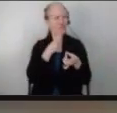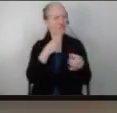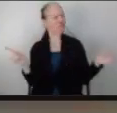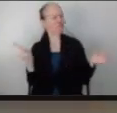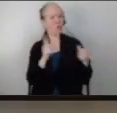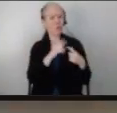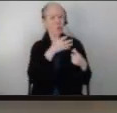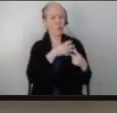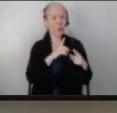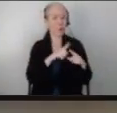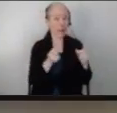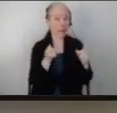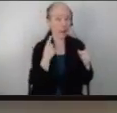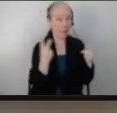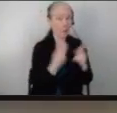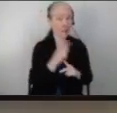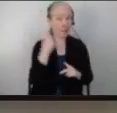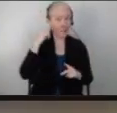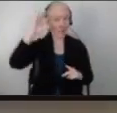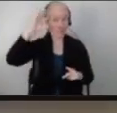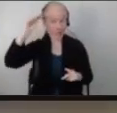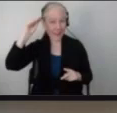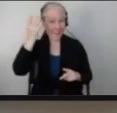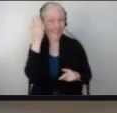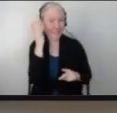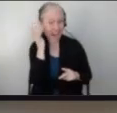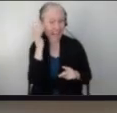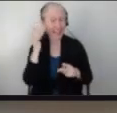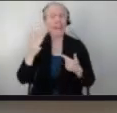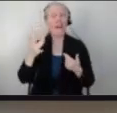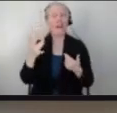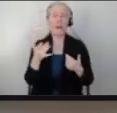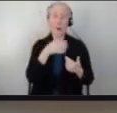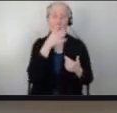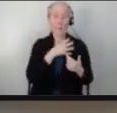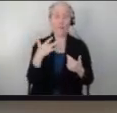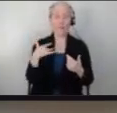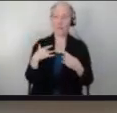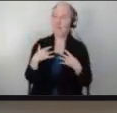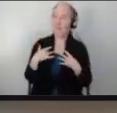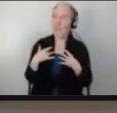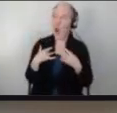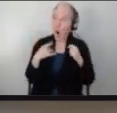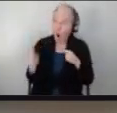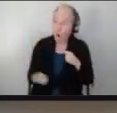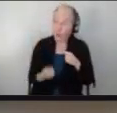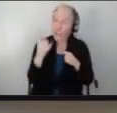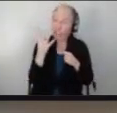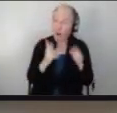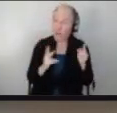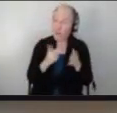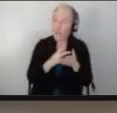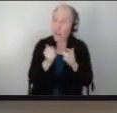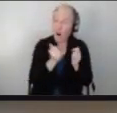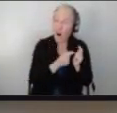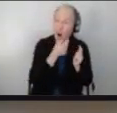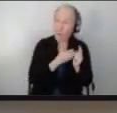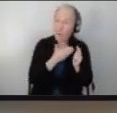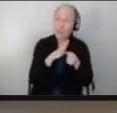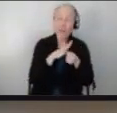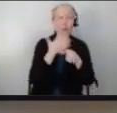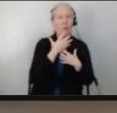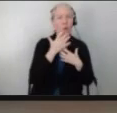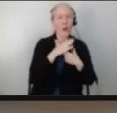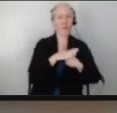worse for the men. As much pressure as I felt that put on me, it had to have just been so much worse